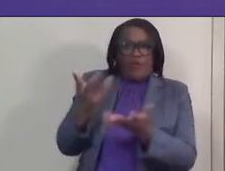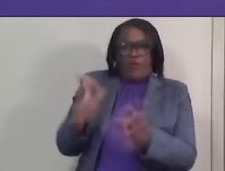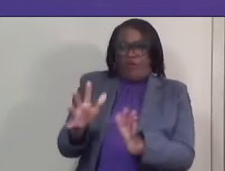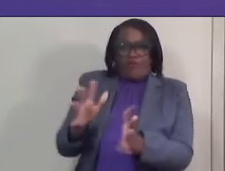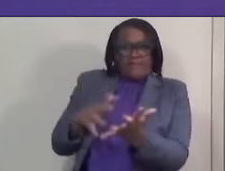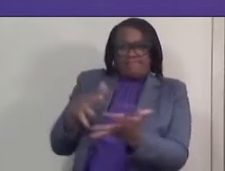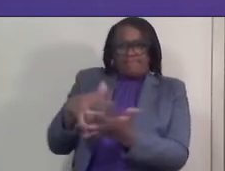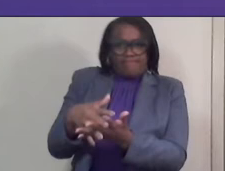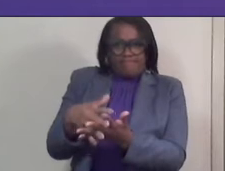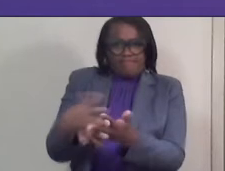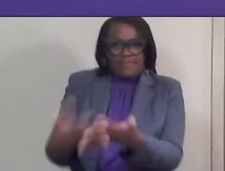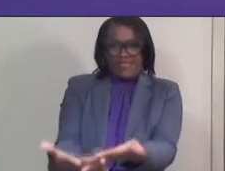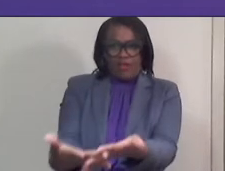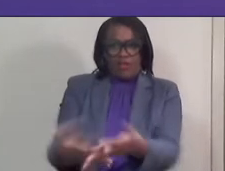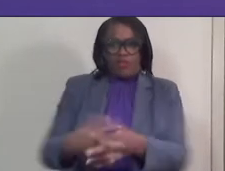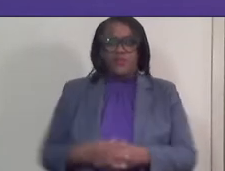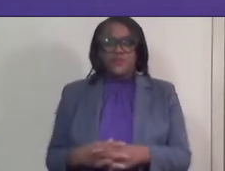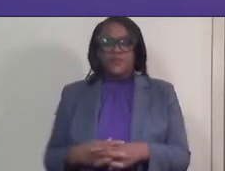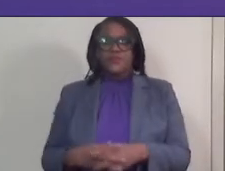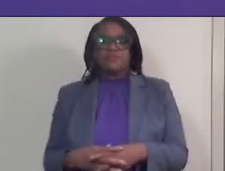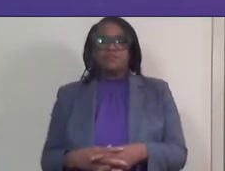community. Next slide.